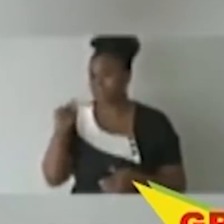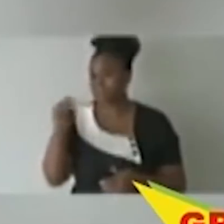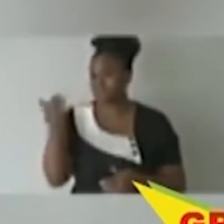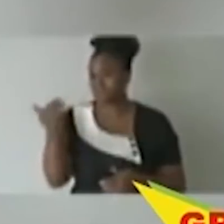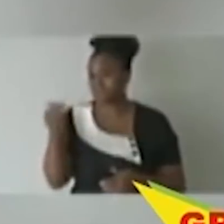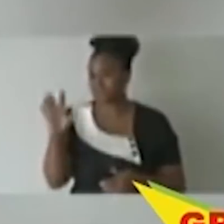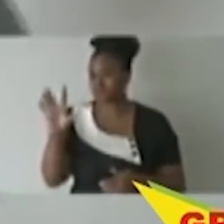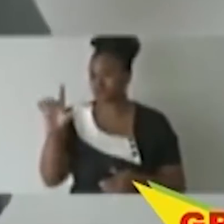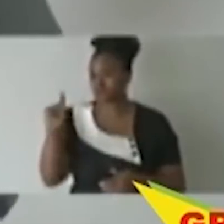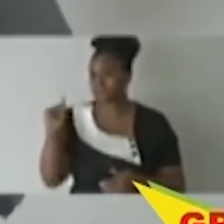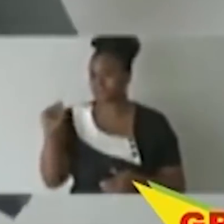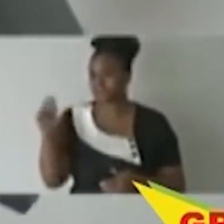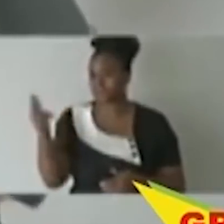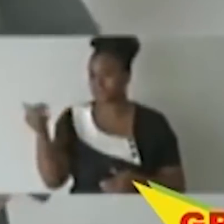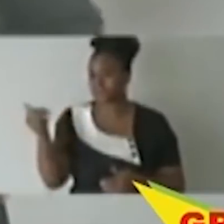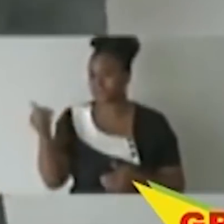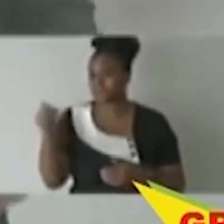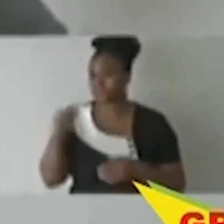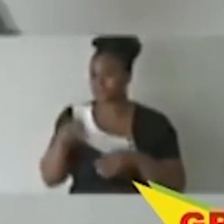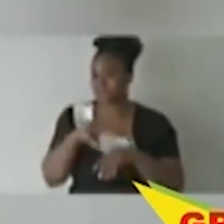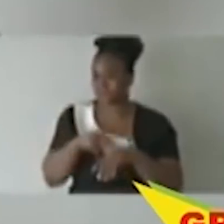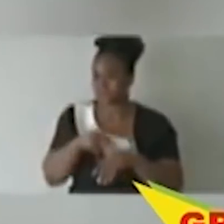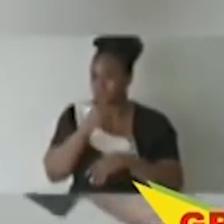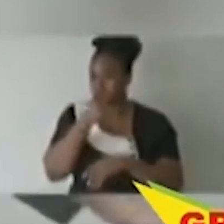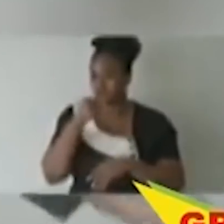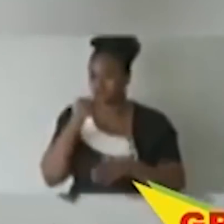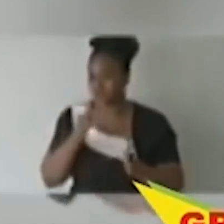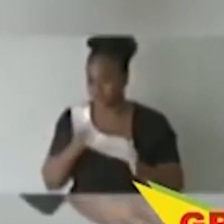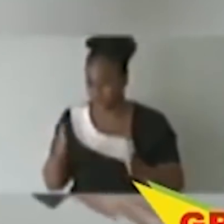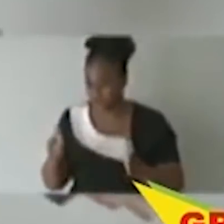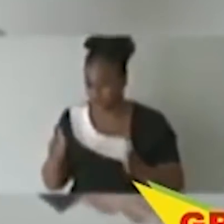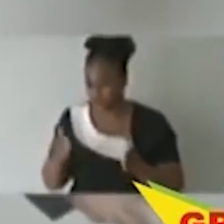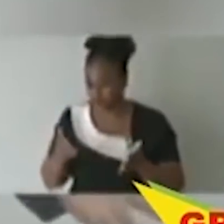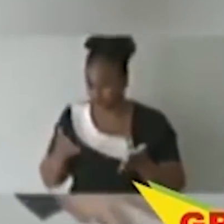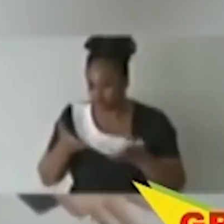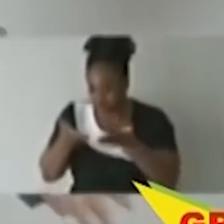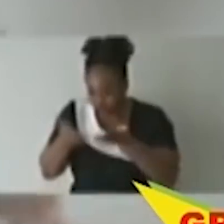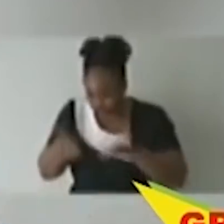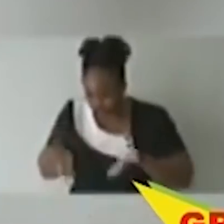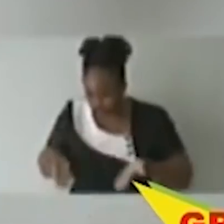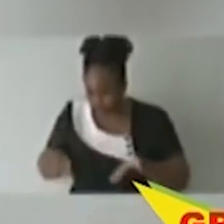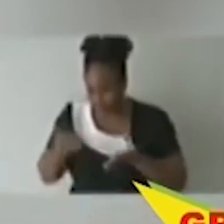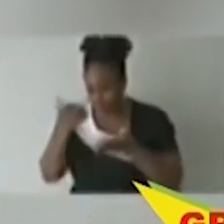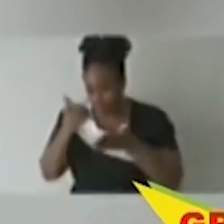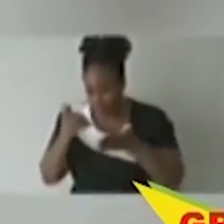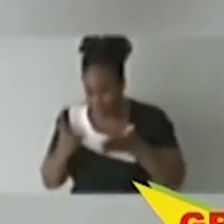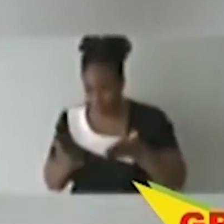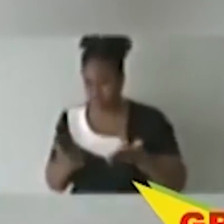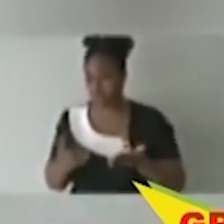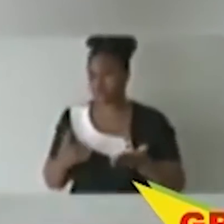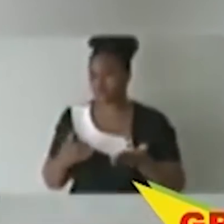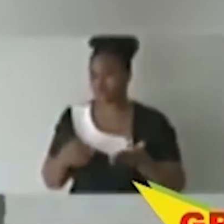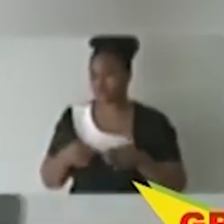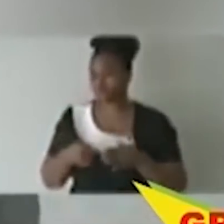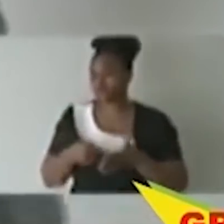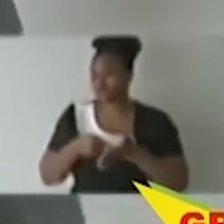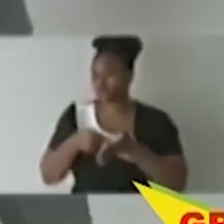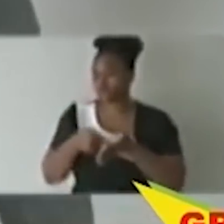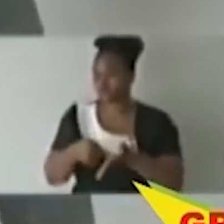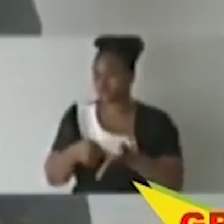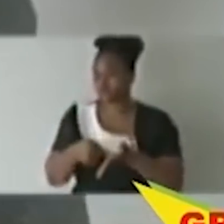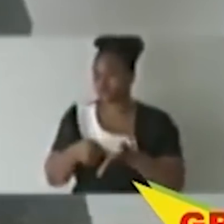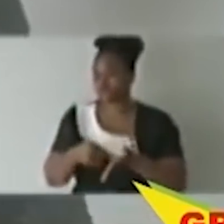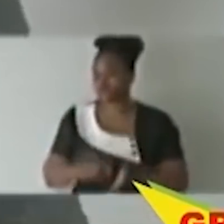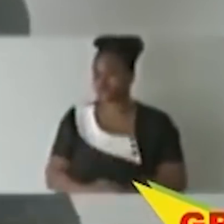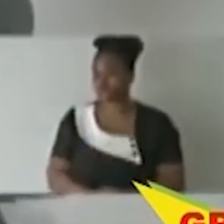2015-2030 National Agriculture Plan lay out the thing in such a way that it even give you an implementation matrix. I was shocked. I